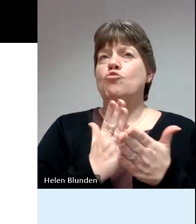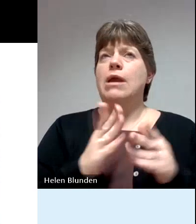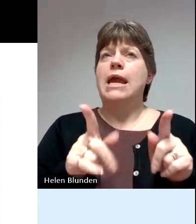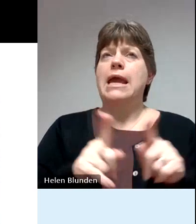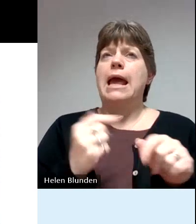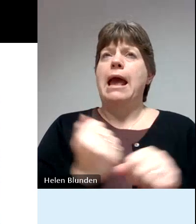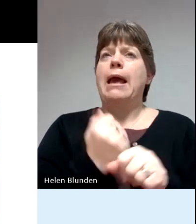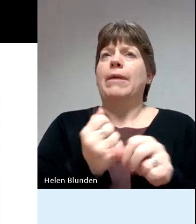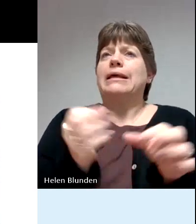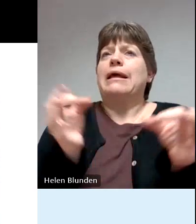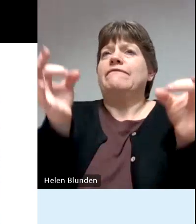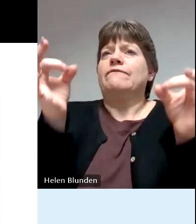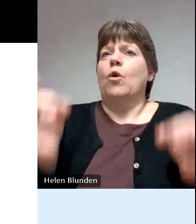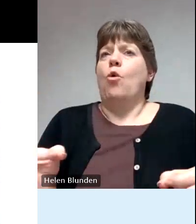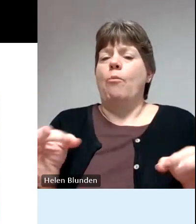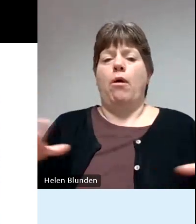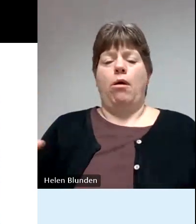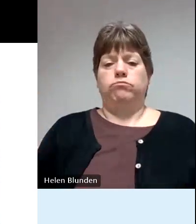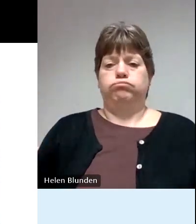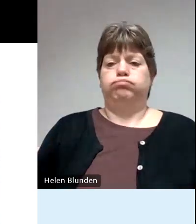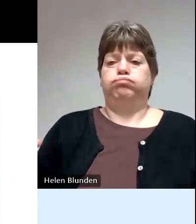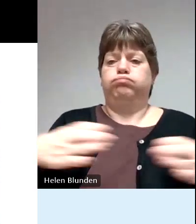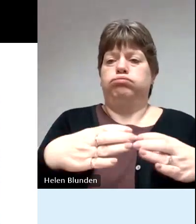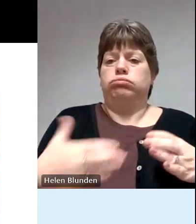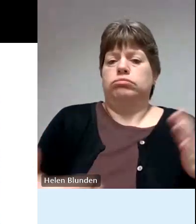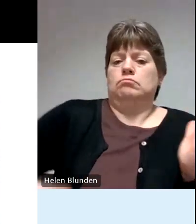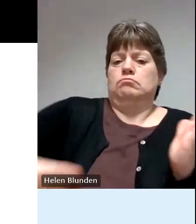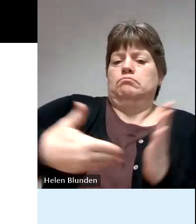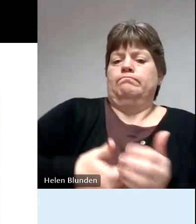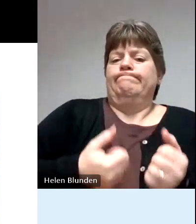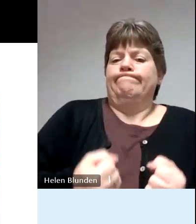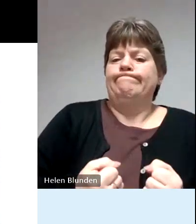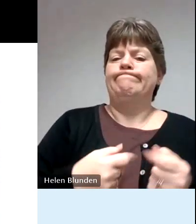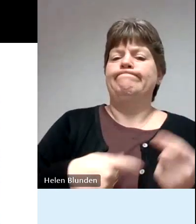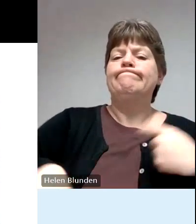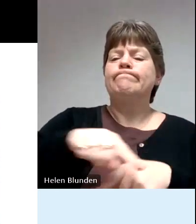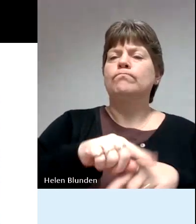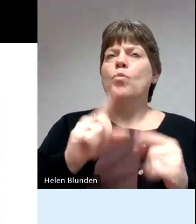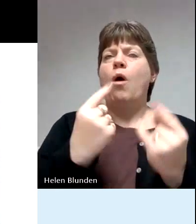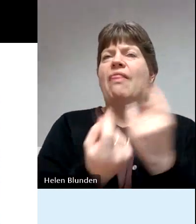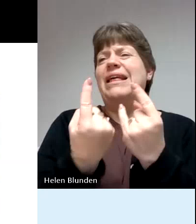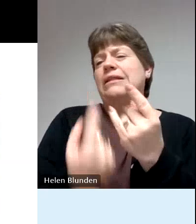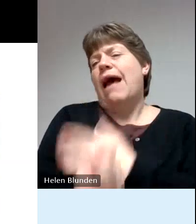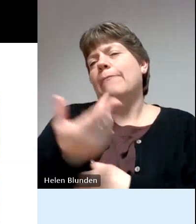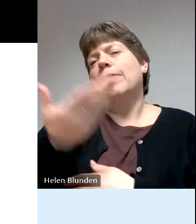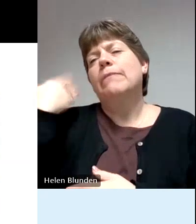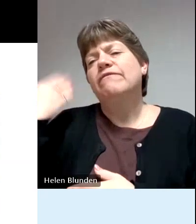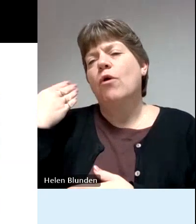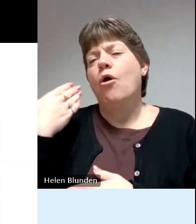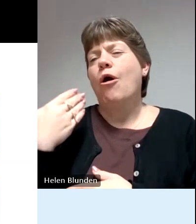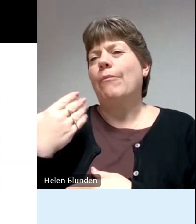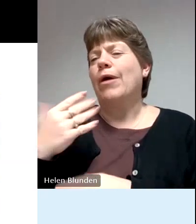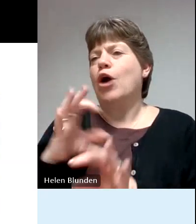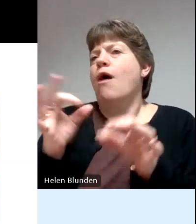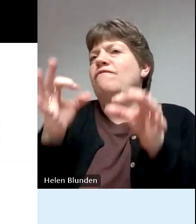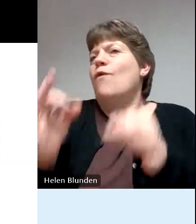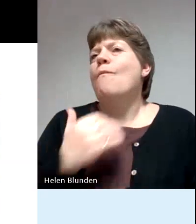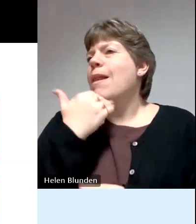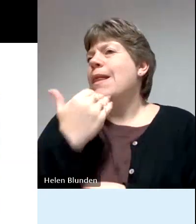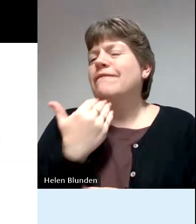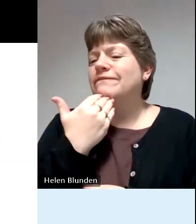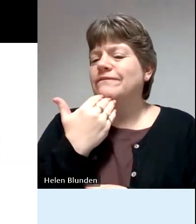formalizes and brings additional rigor to things that probably happened before, but less formally. And hopefully